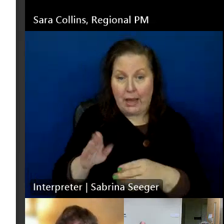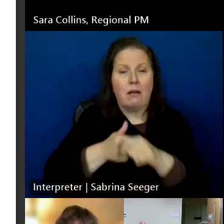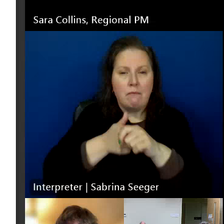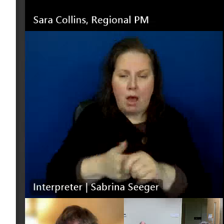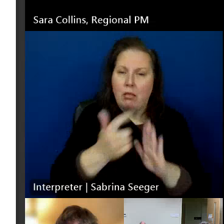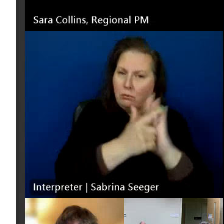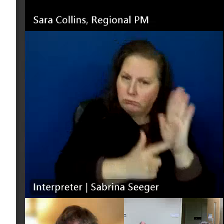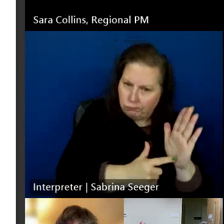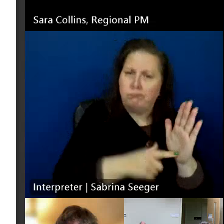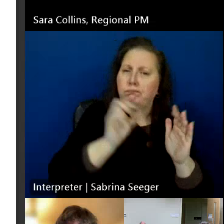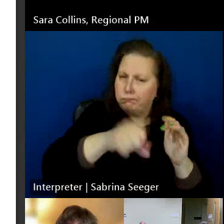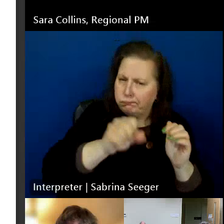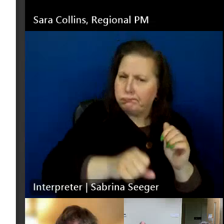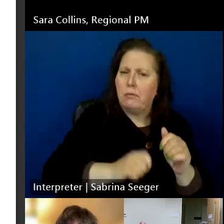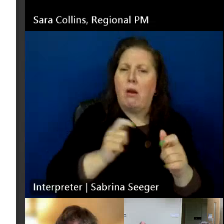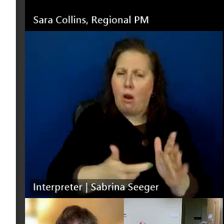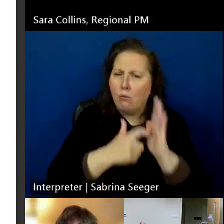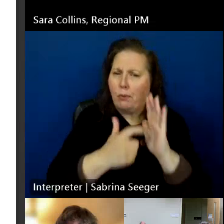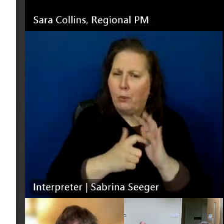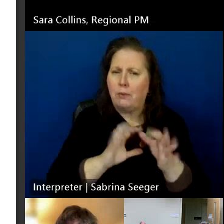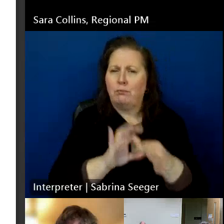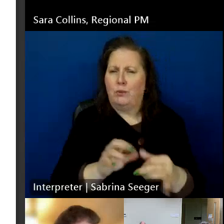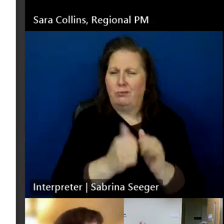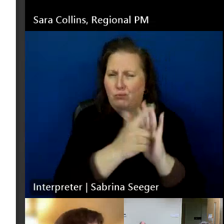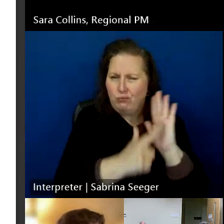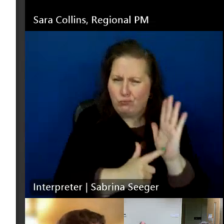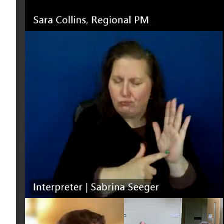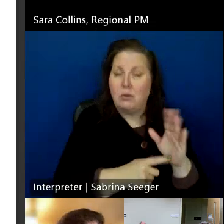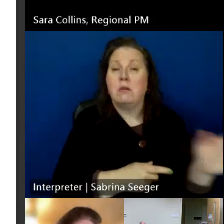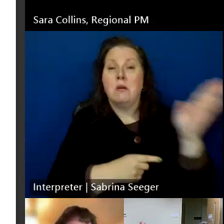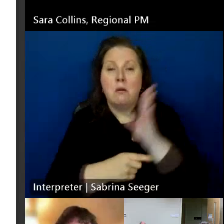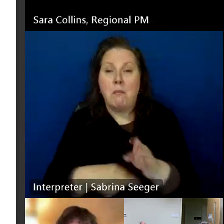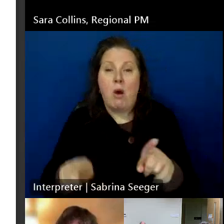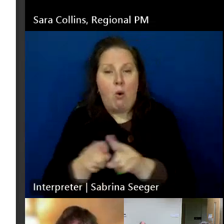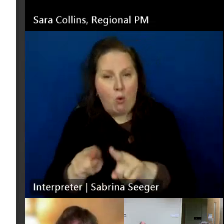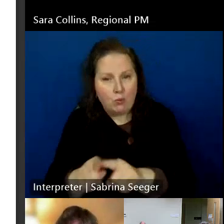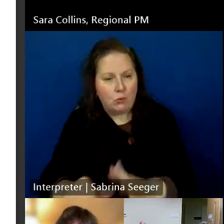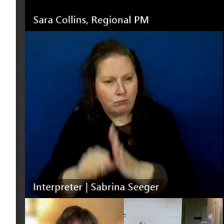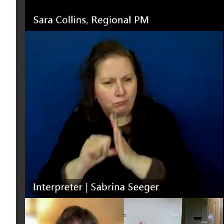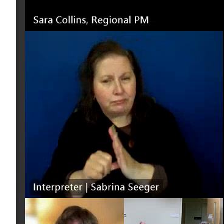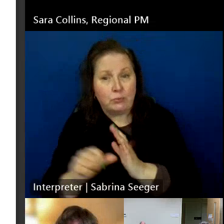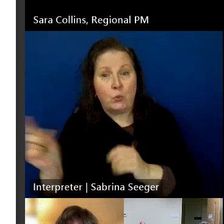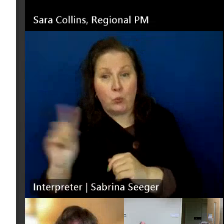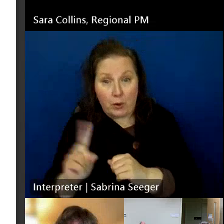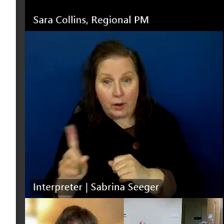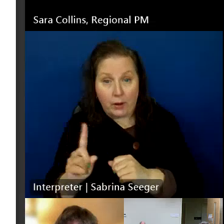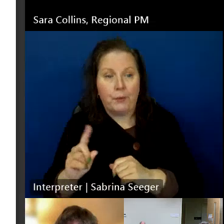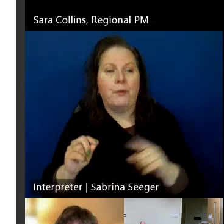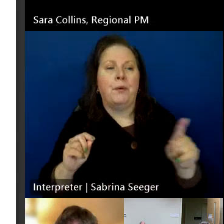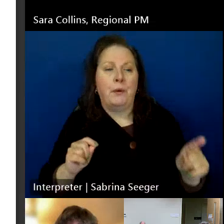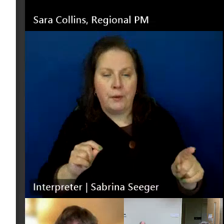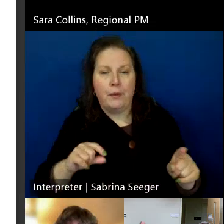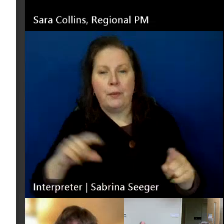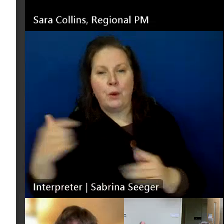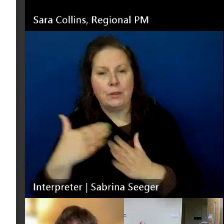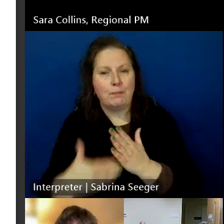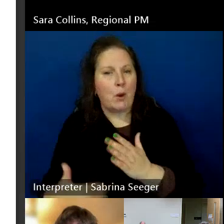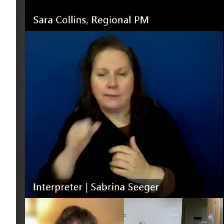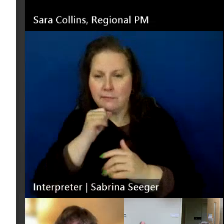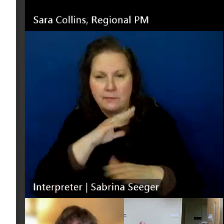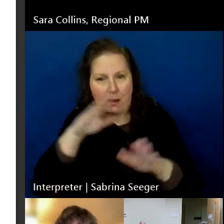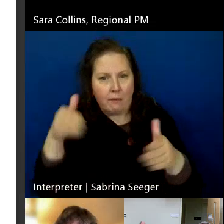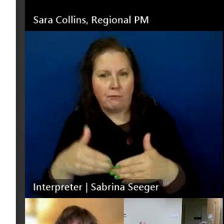statute and addresses all of the statutory requirements. However, it also places a special focus on elements that are not being